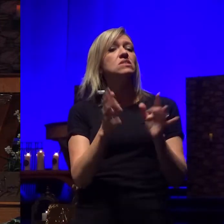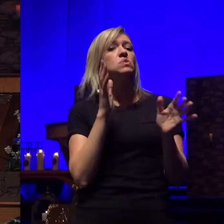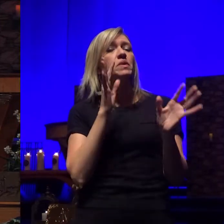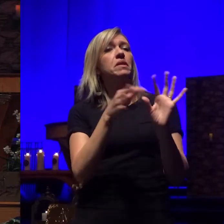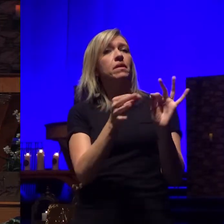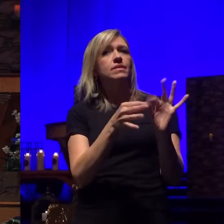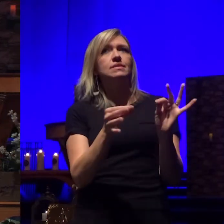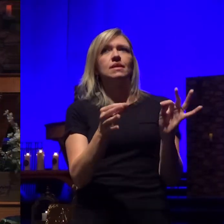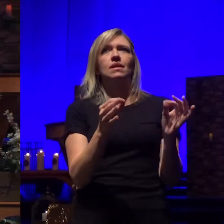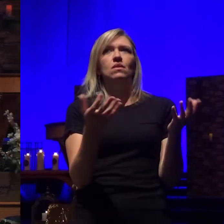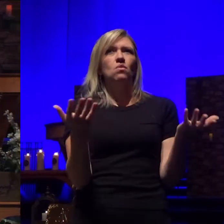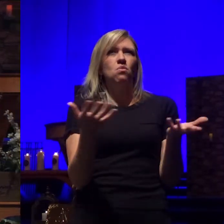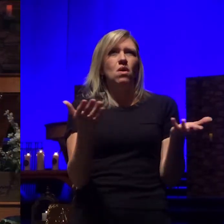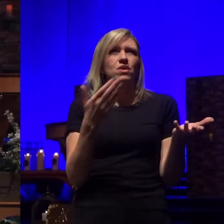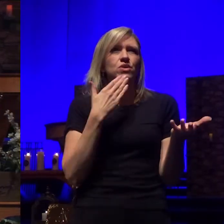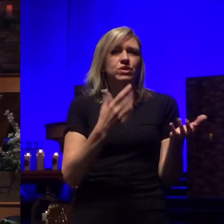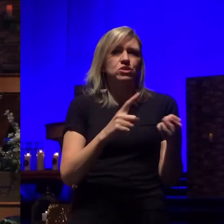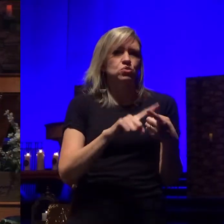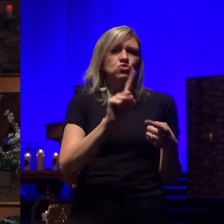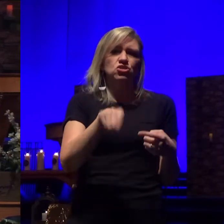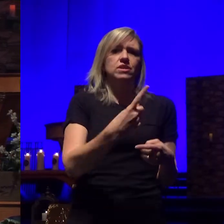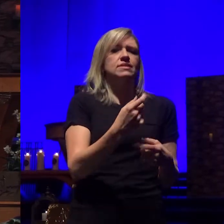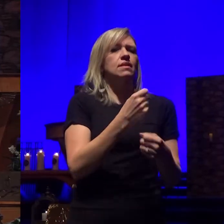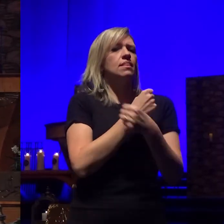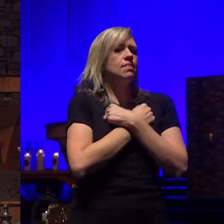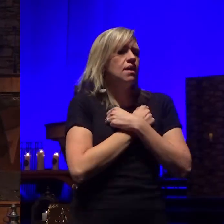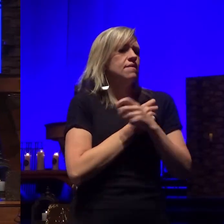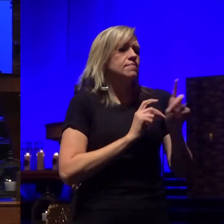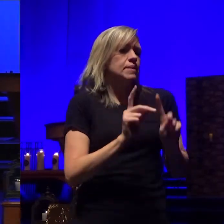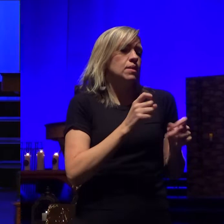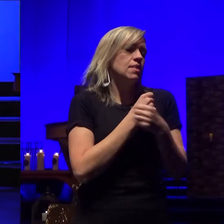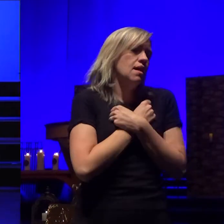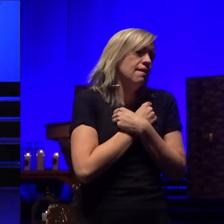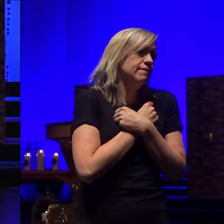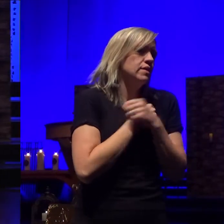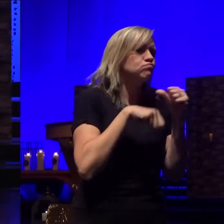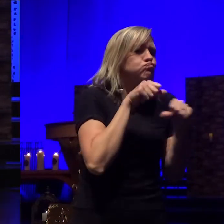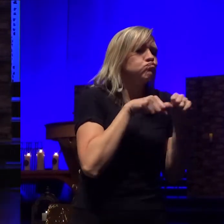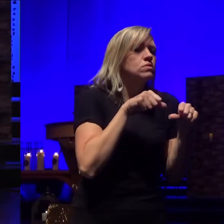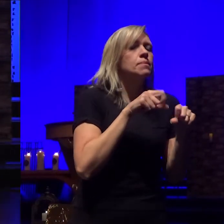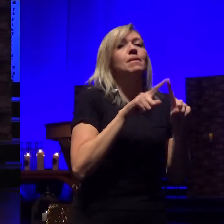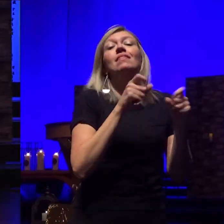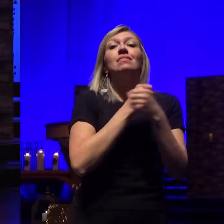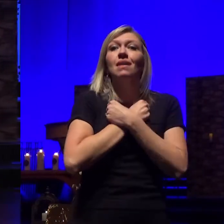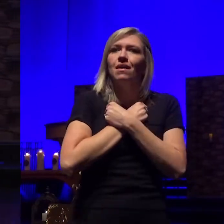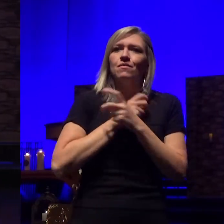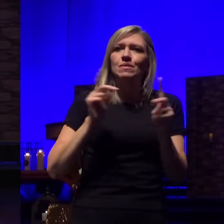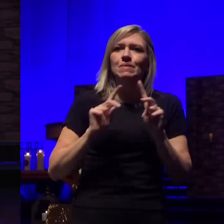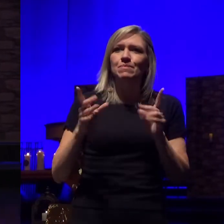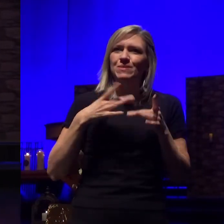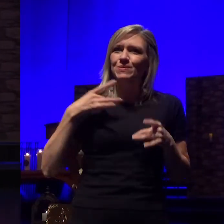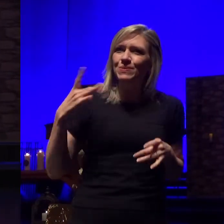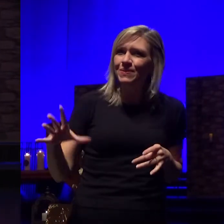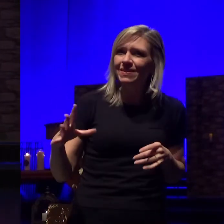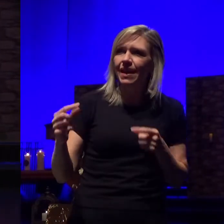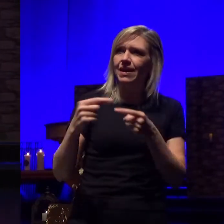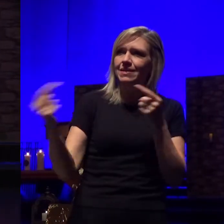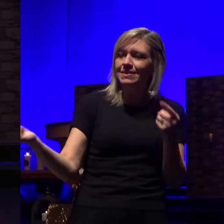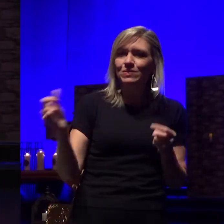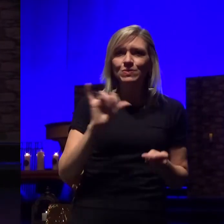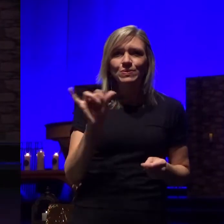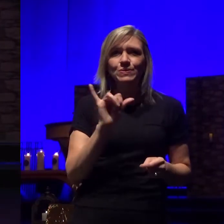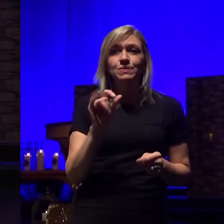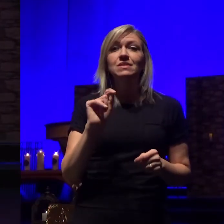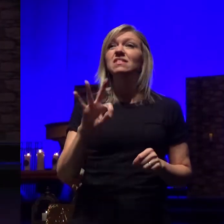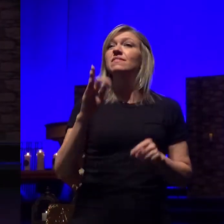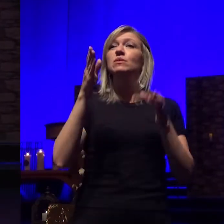would say, to just love the people who you love, but love those who persecute you? love those you don't like. If